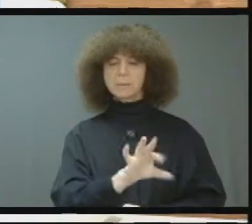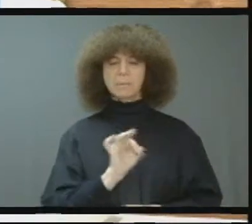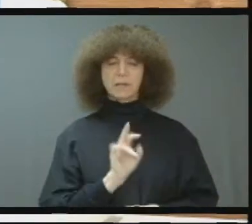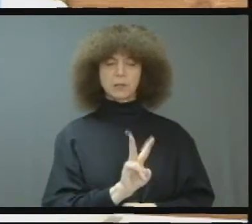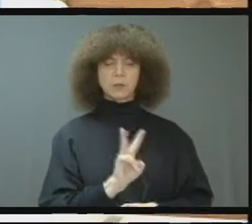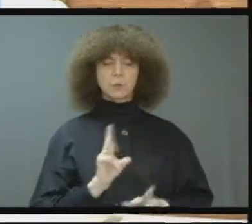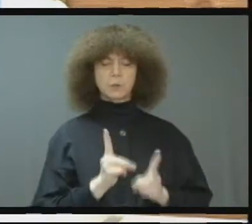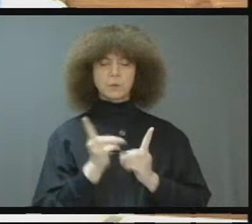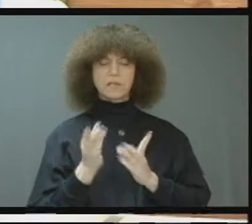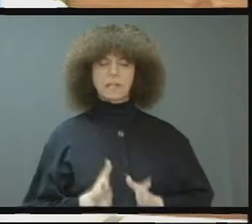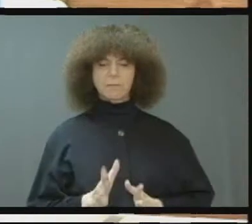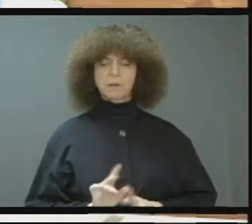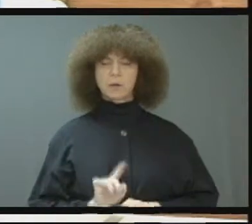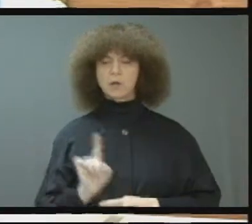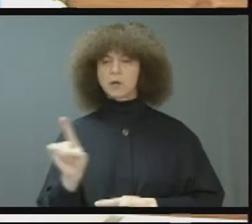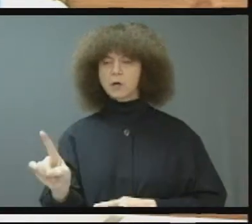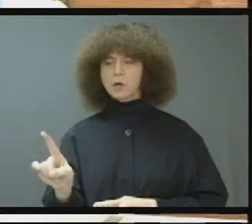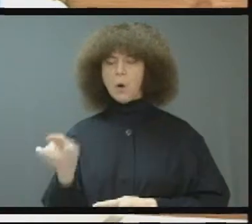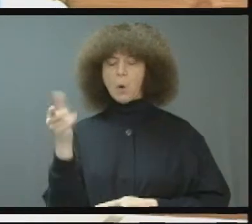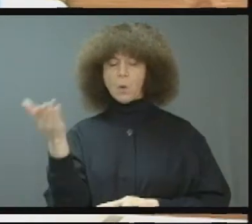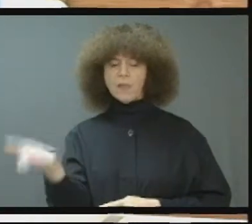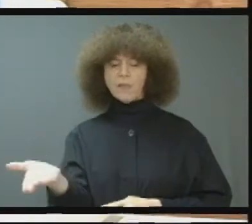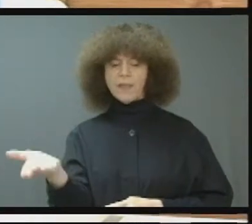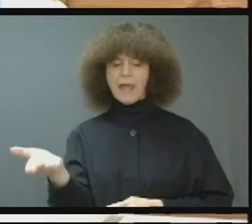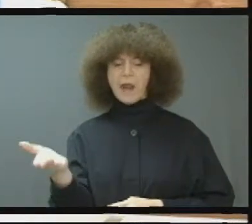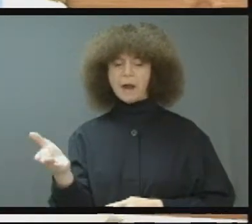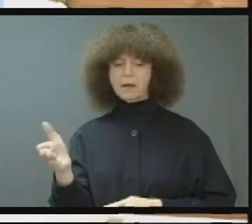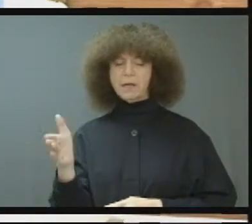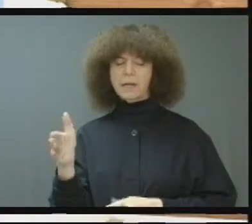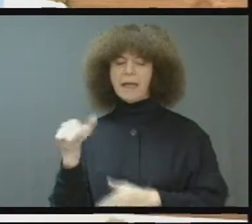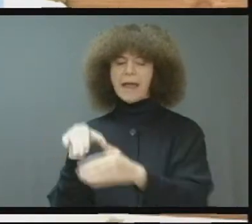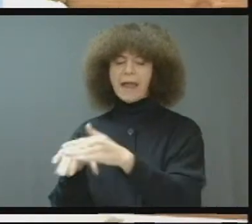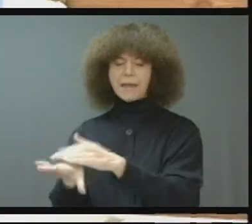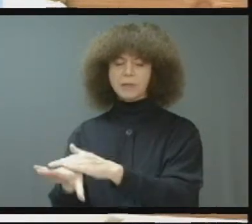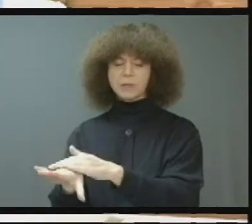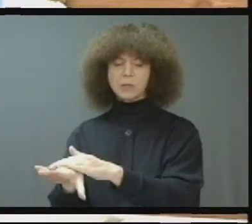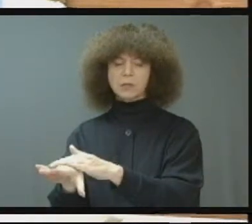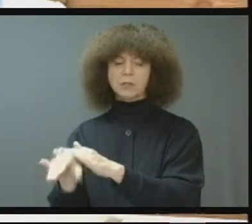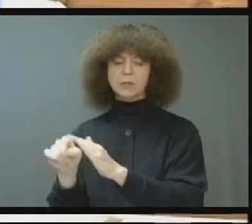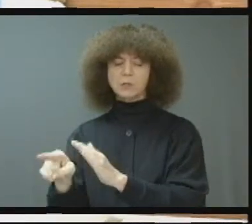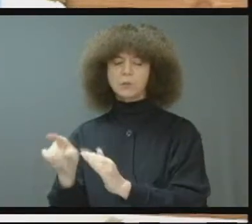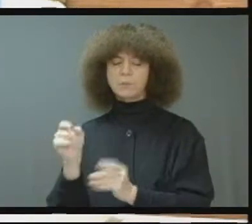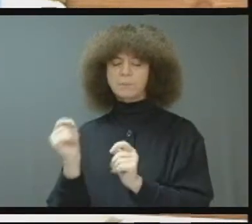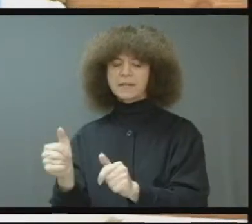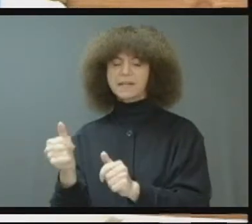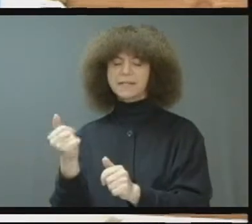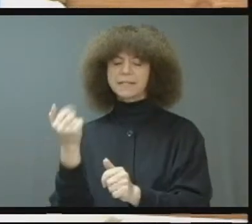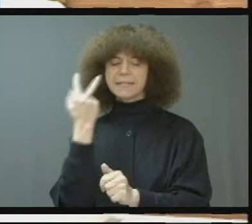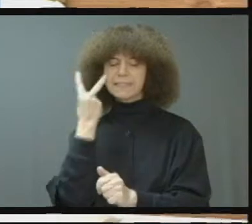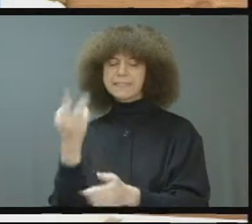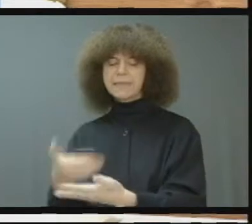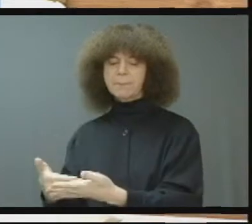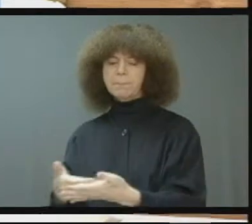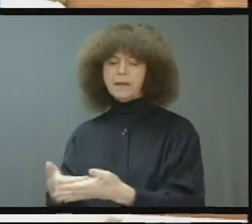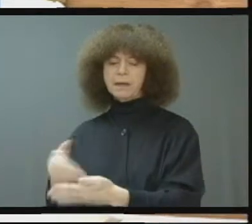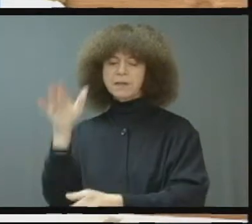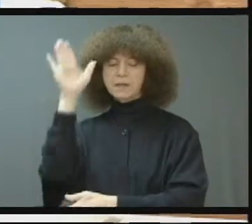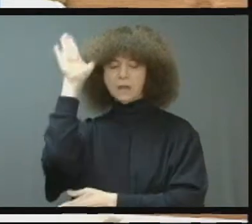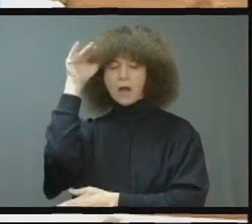them, "Go to the village ahead of you, and just as you enter it, you will find a colt tied there, which no one has ever